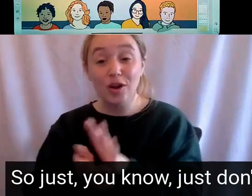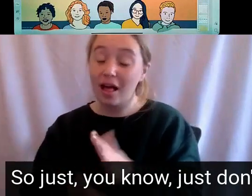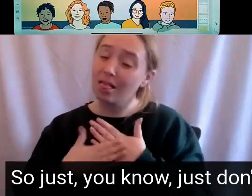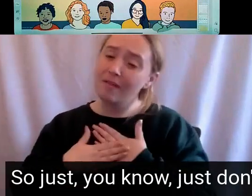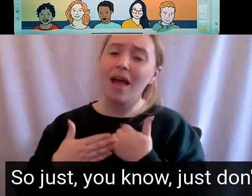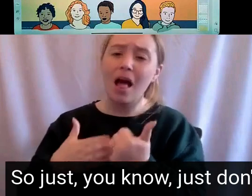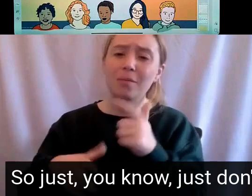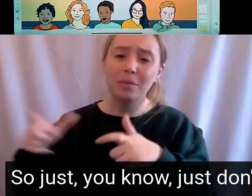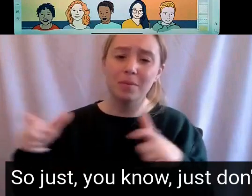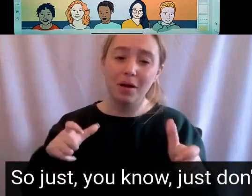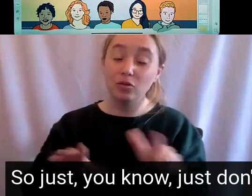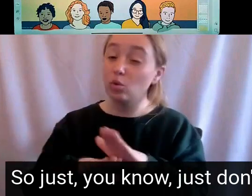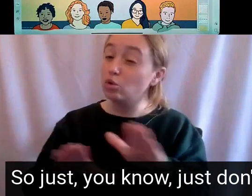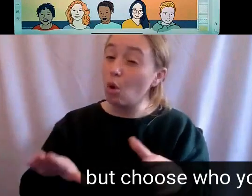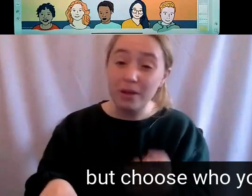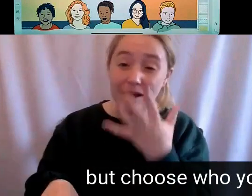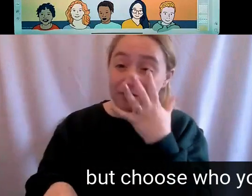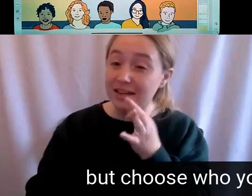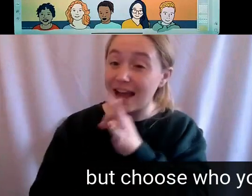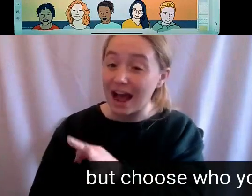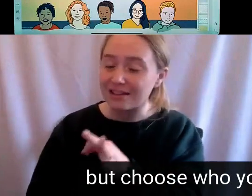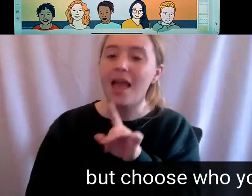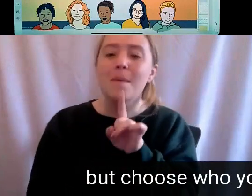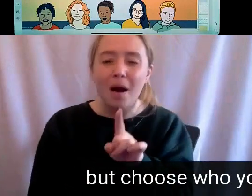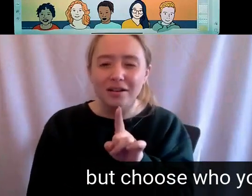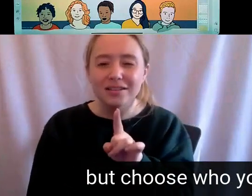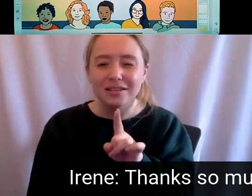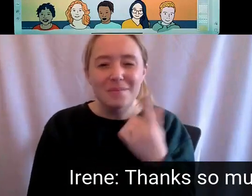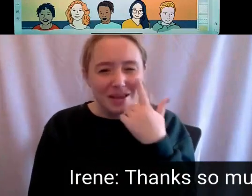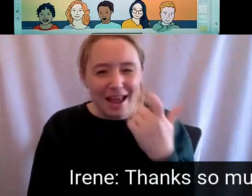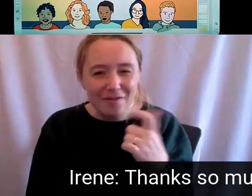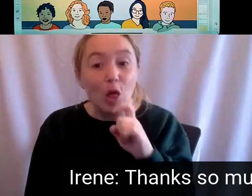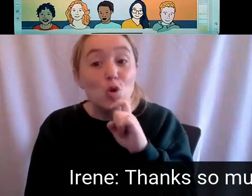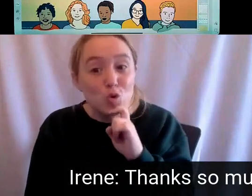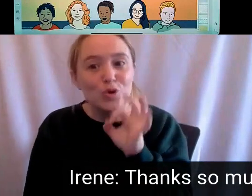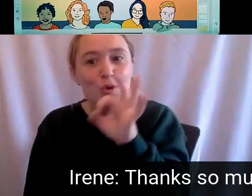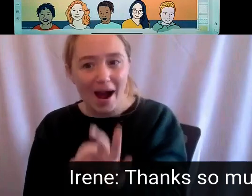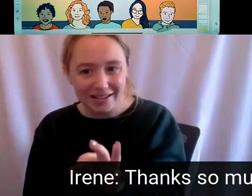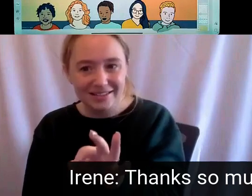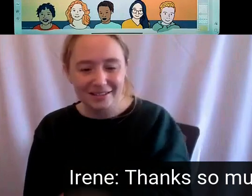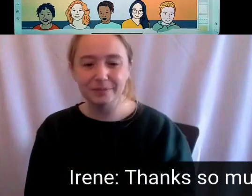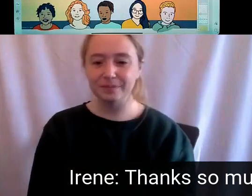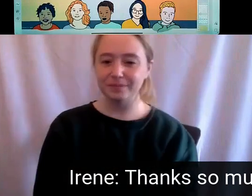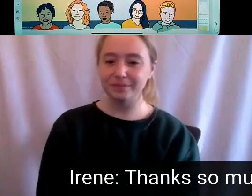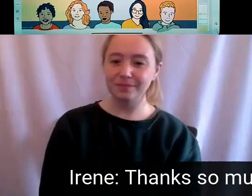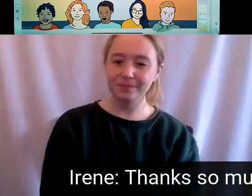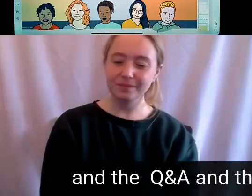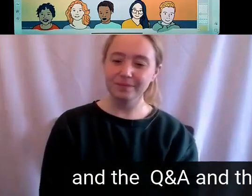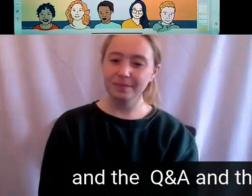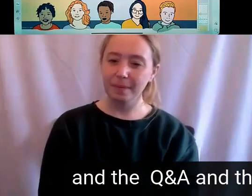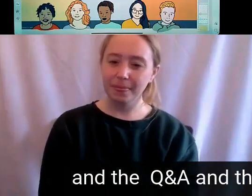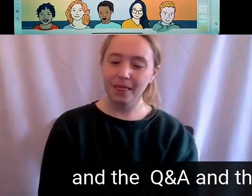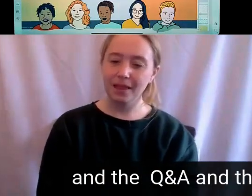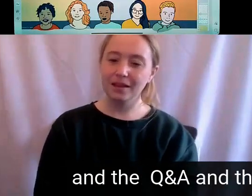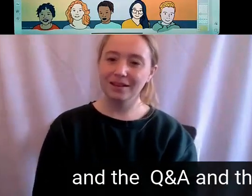be afraid to ask the question, but choose who you ask the question of. Thanks so much. I'm juggling the chat